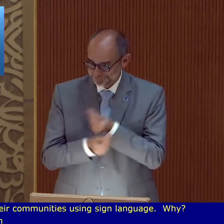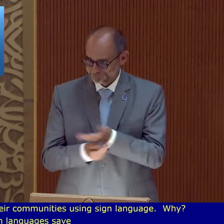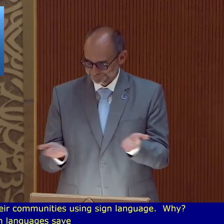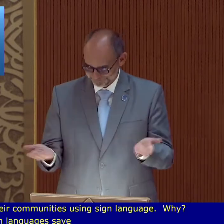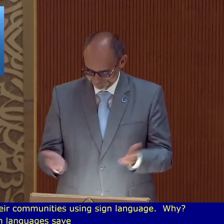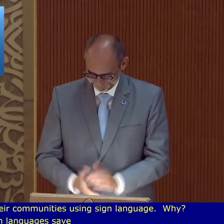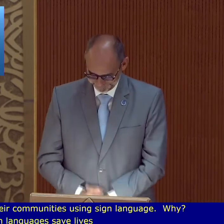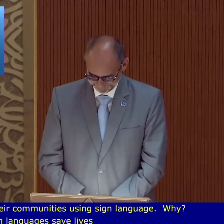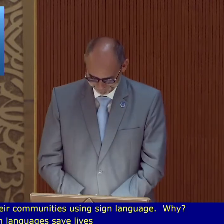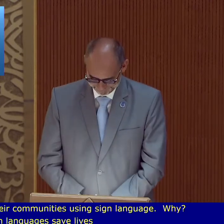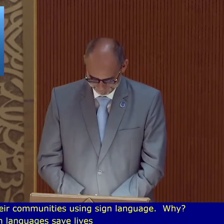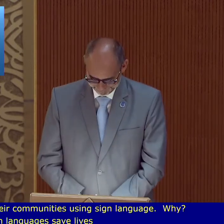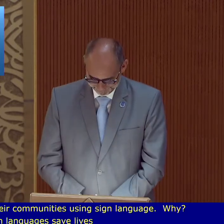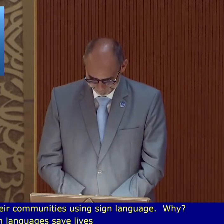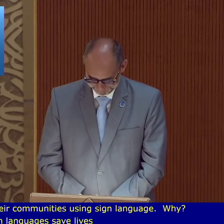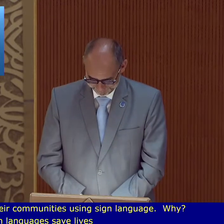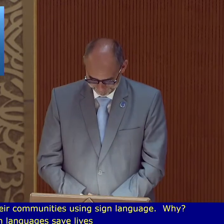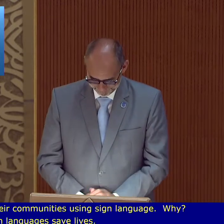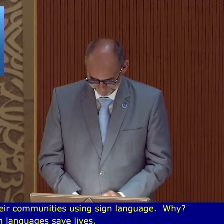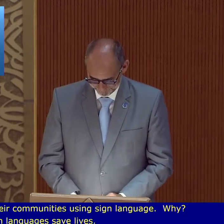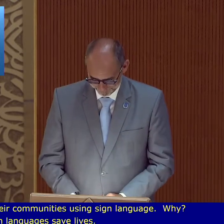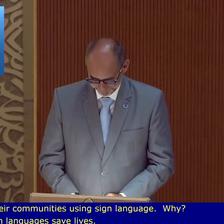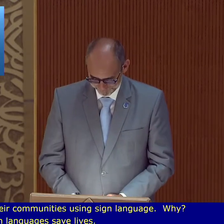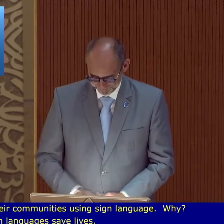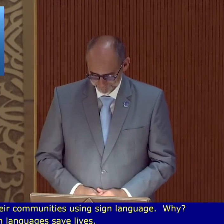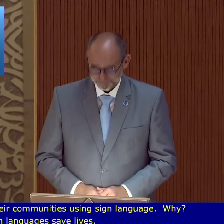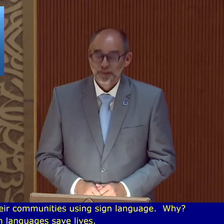And I'm delighted to share with you